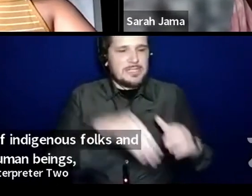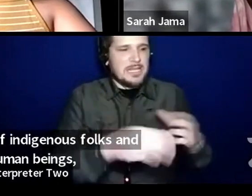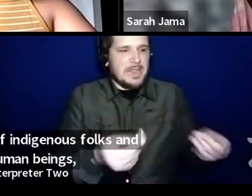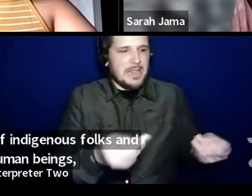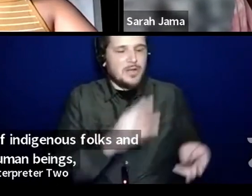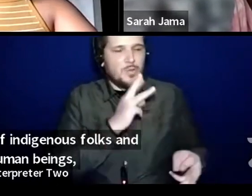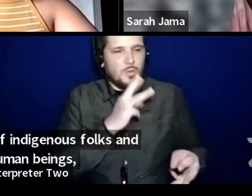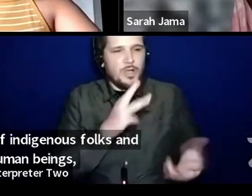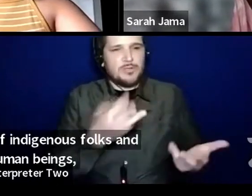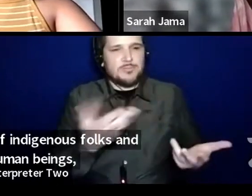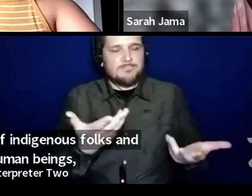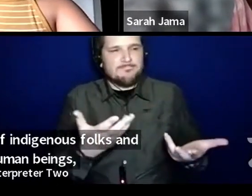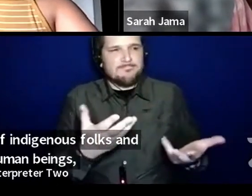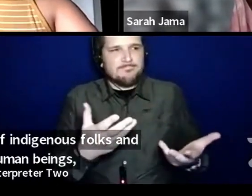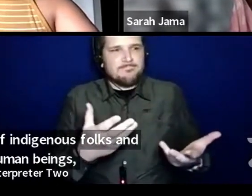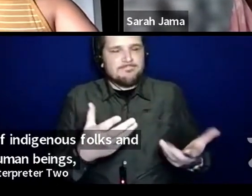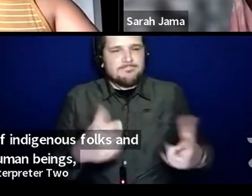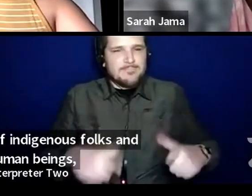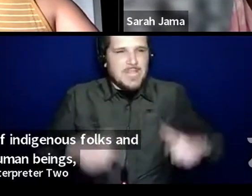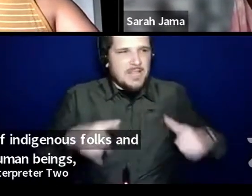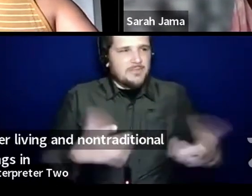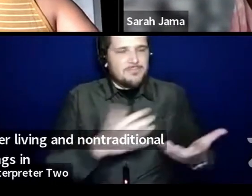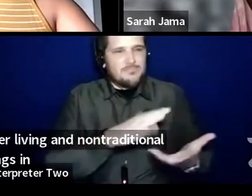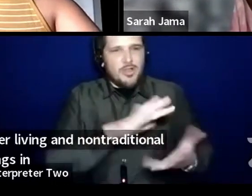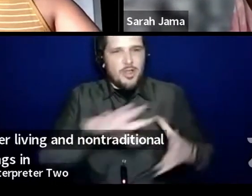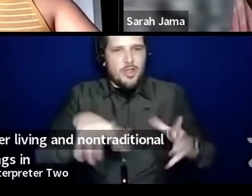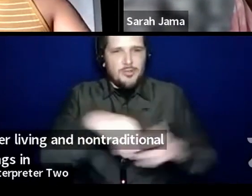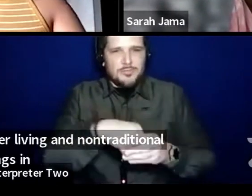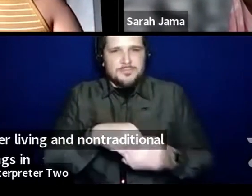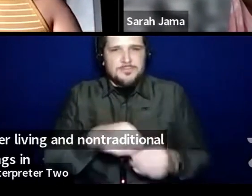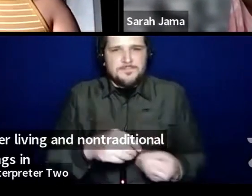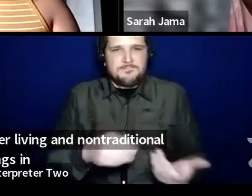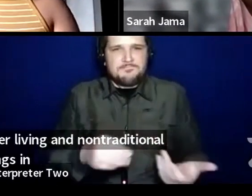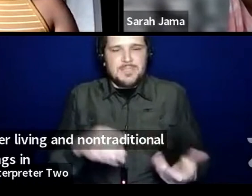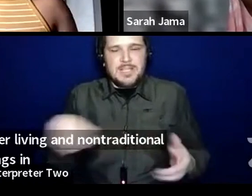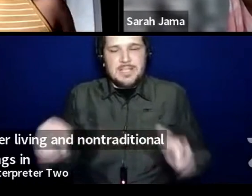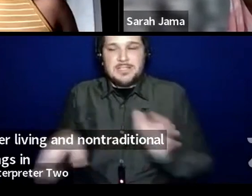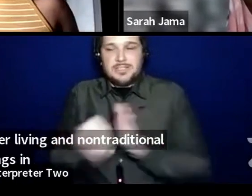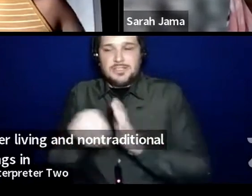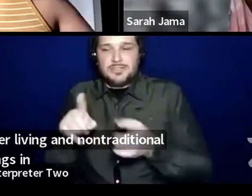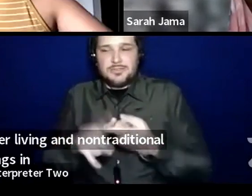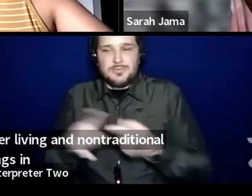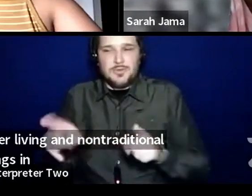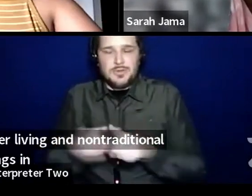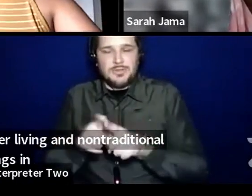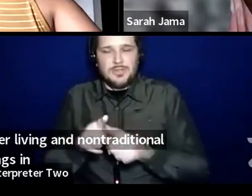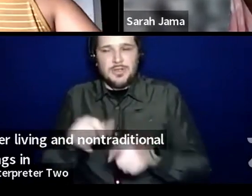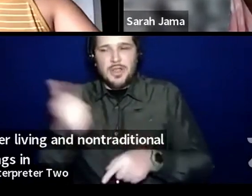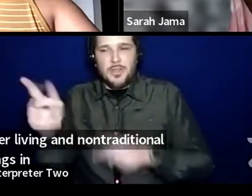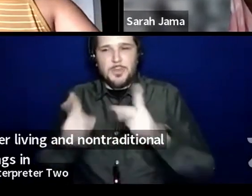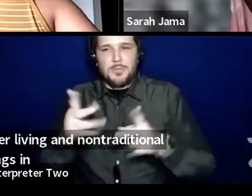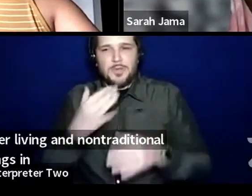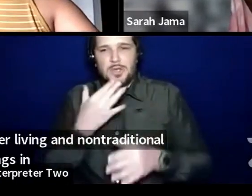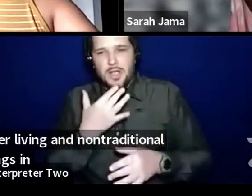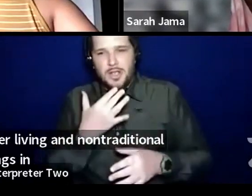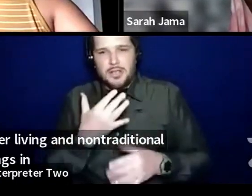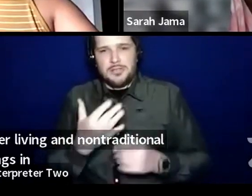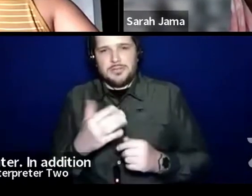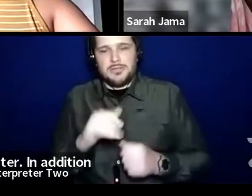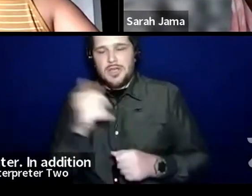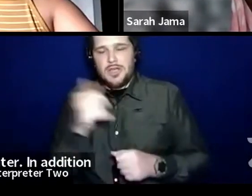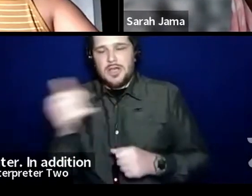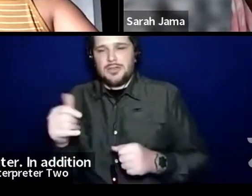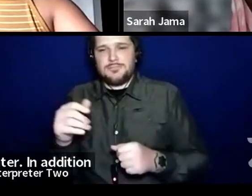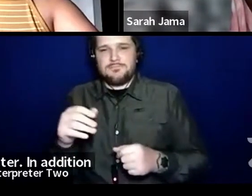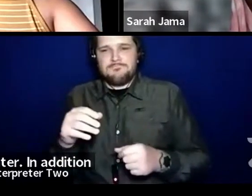water, in addition to also, other people of color, other oppressed